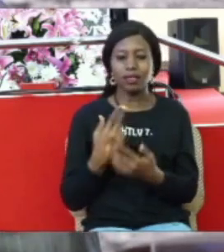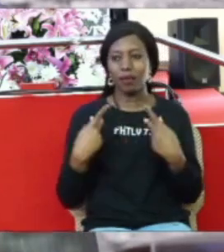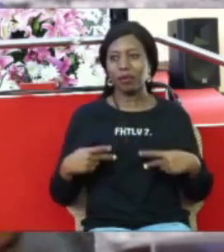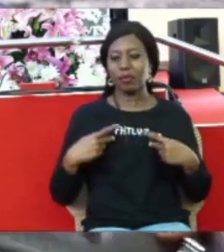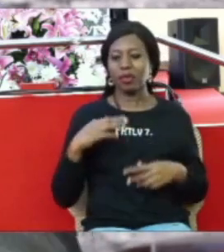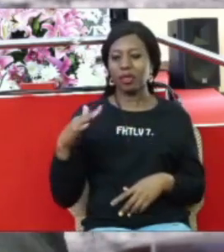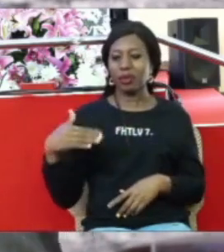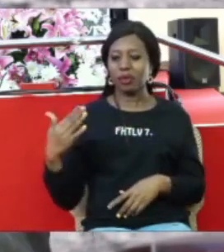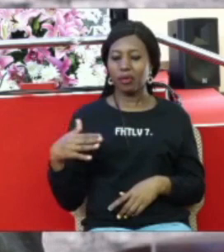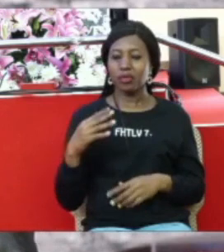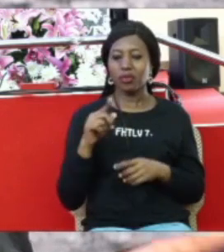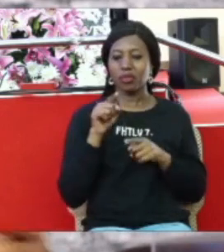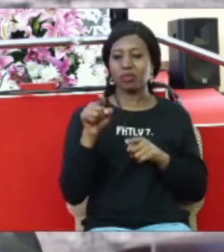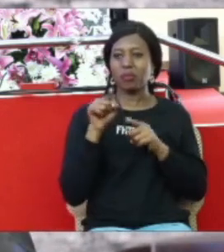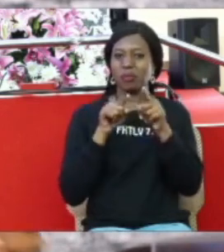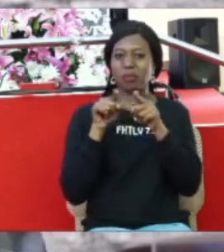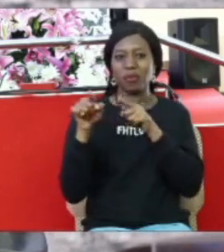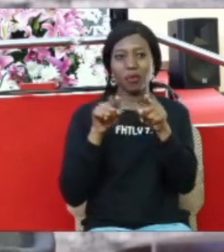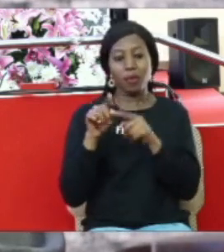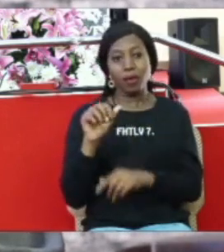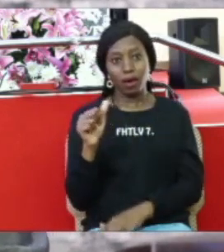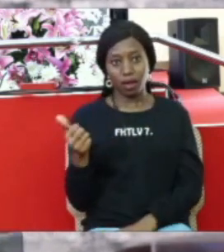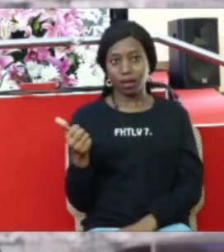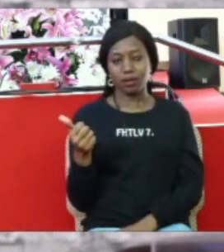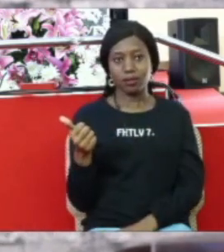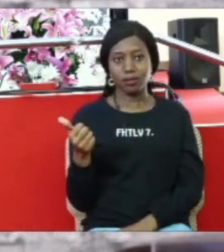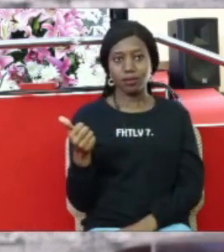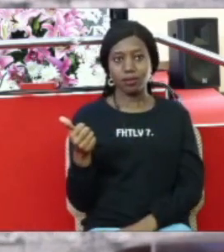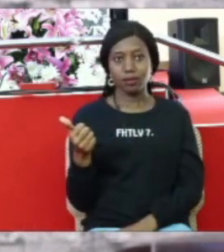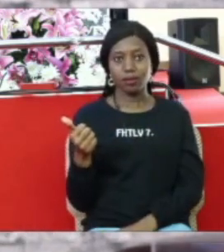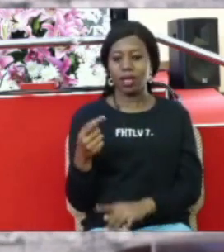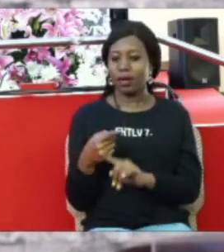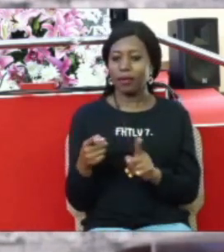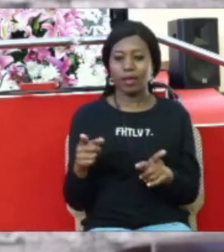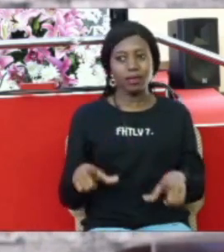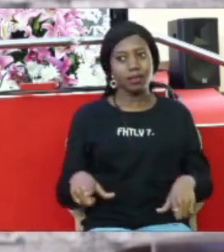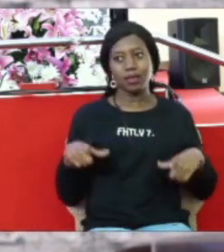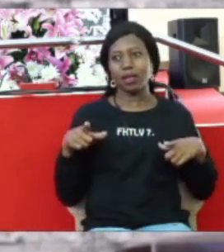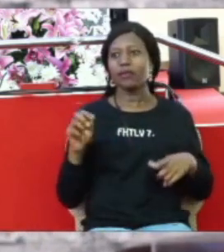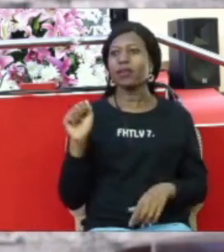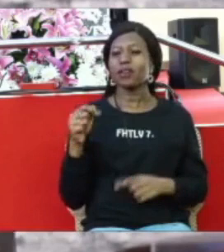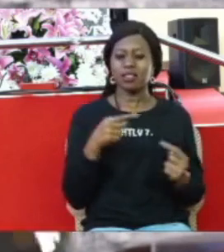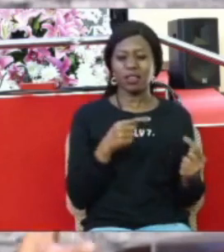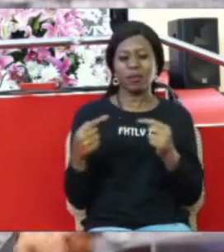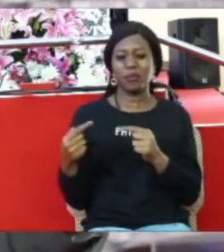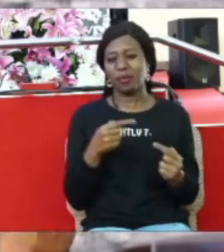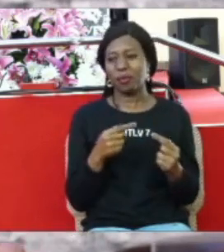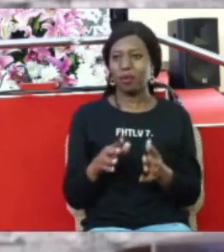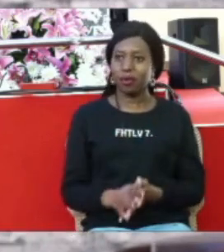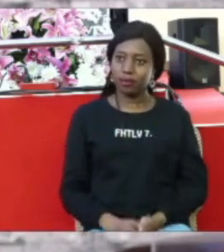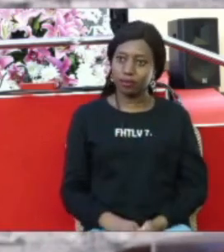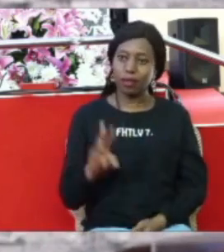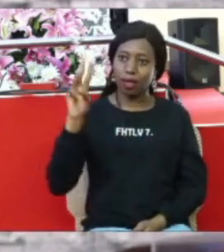good about visitors that visit you. And that is about life. But I'm going to love the Lord because, you know, and serve him because I